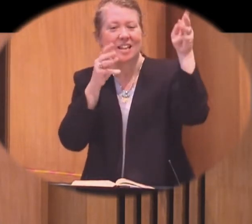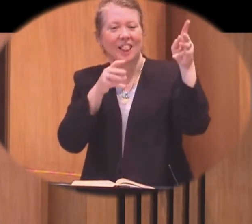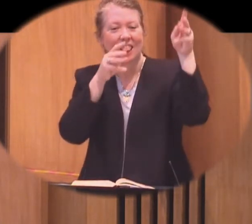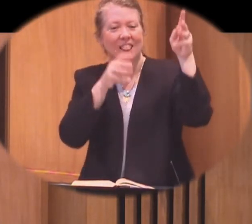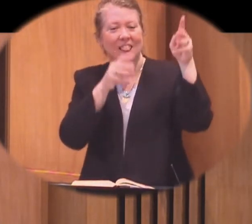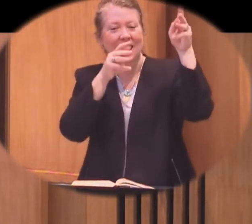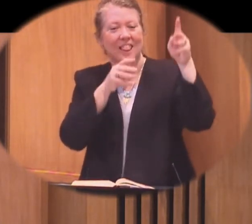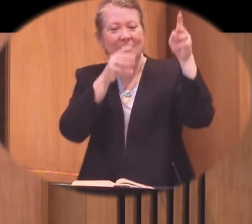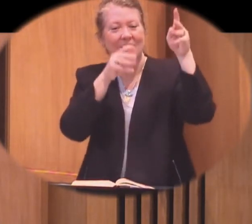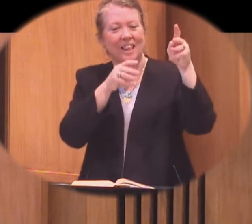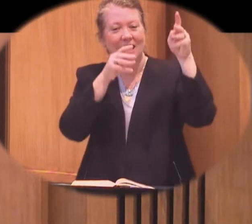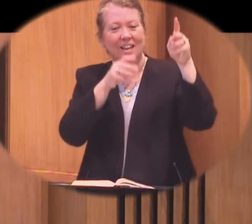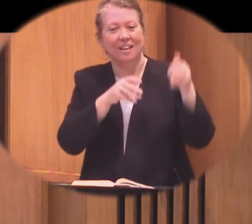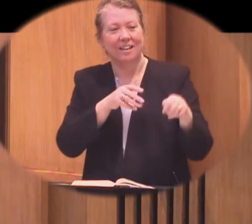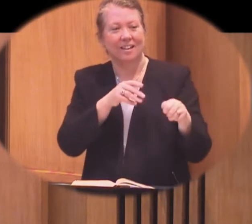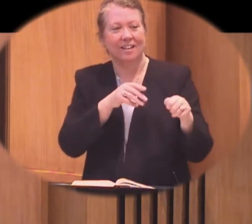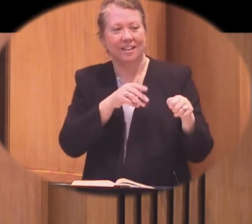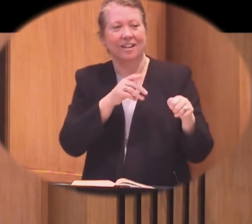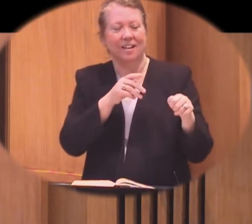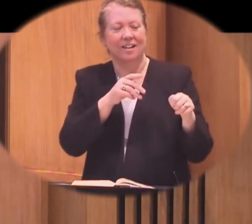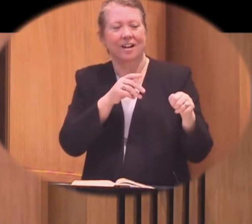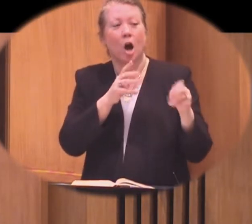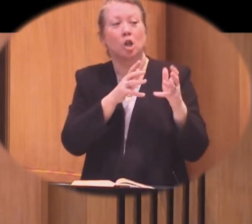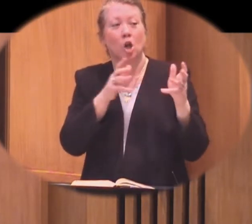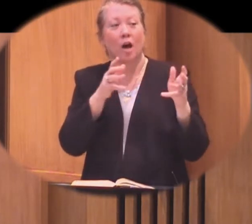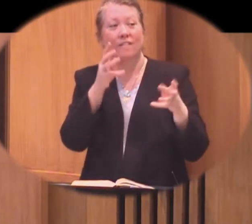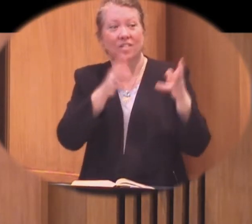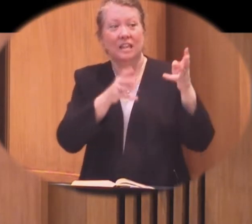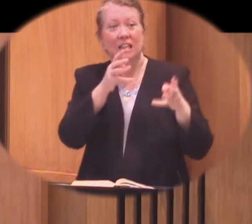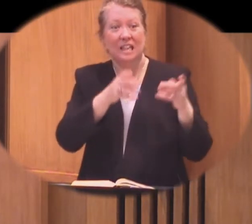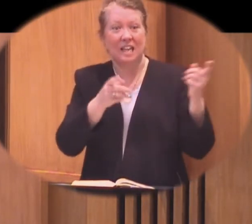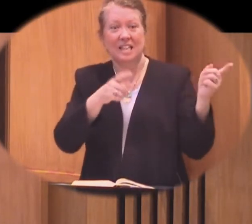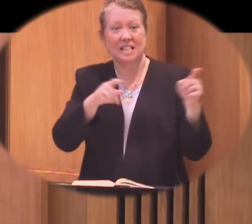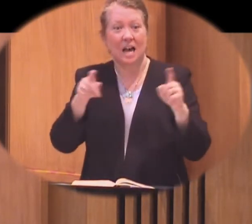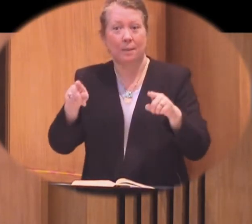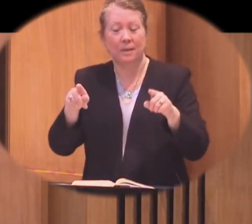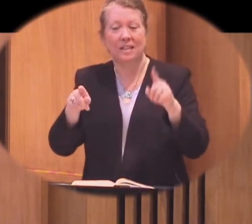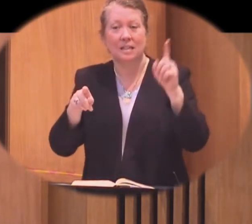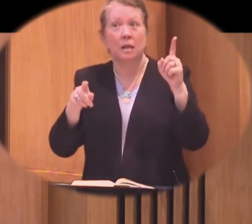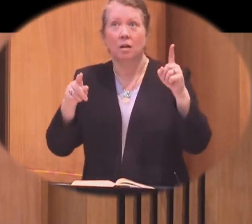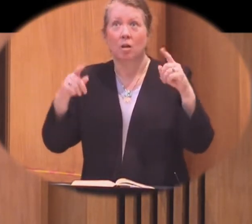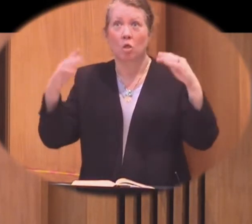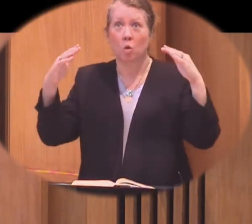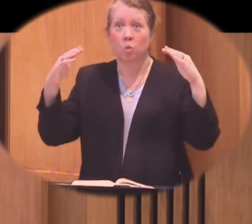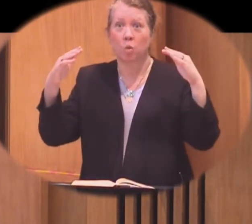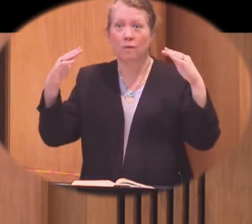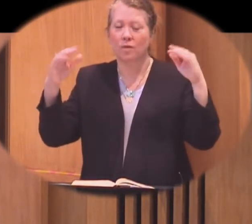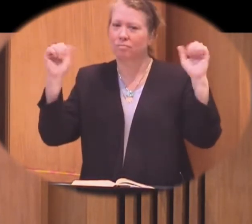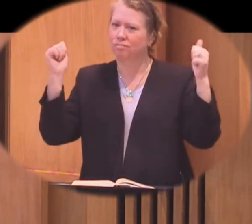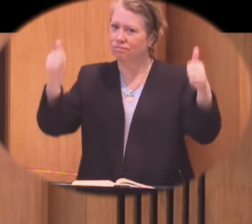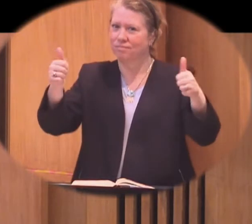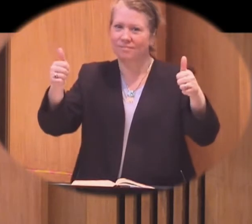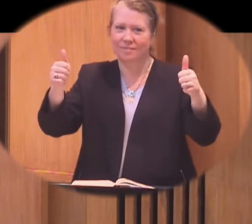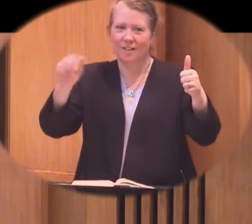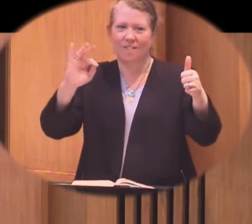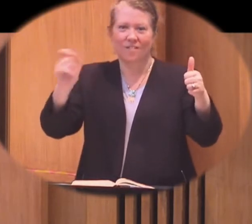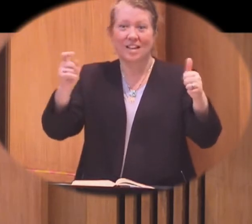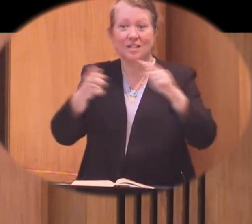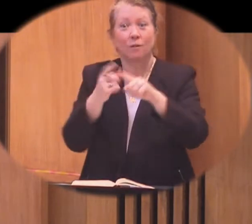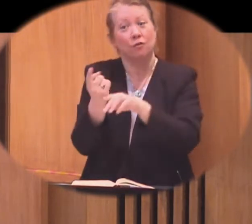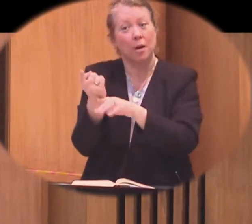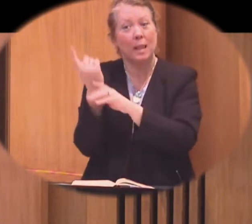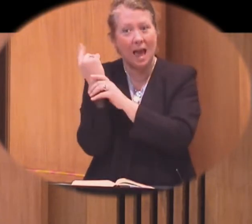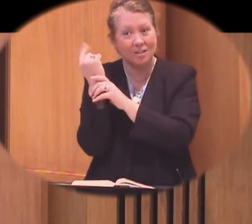we've learned is that that's really a cause of a lot of the leaking that occurs. Our roof has been fixed thanks to last year's Diocesan